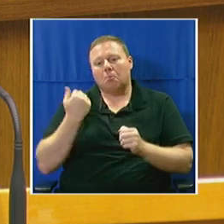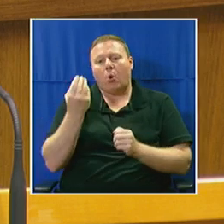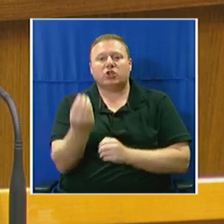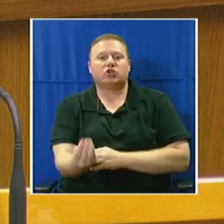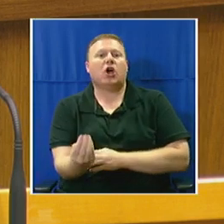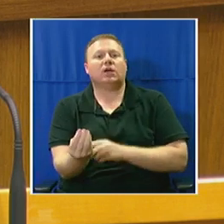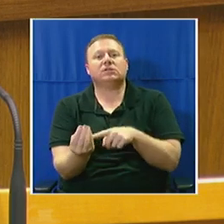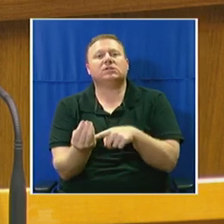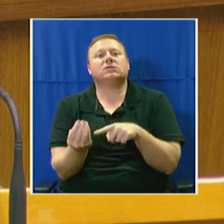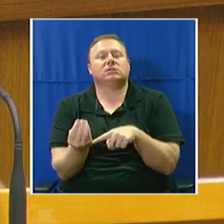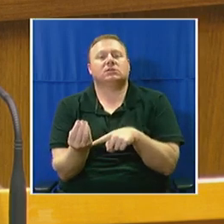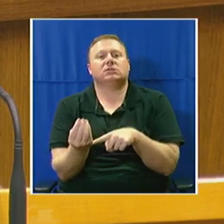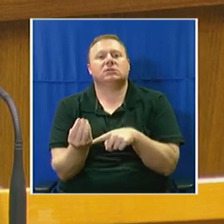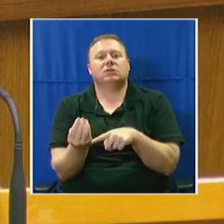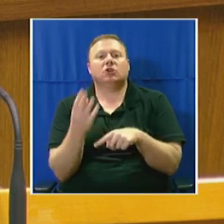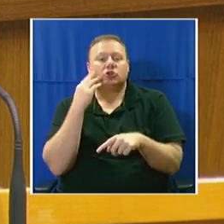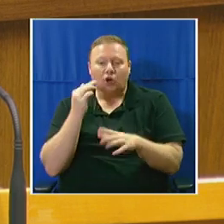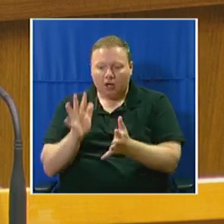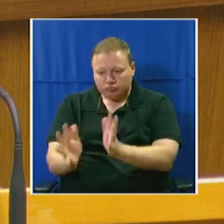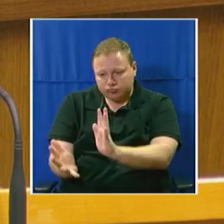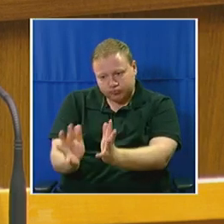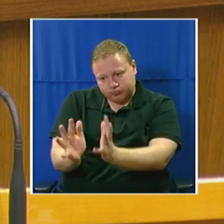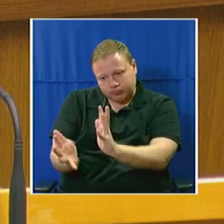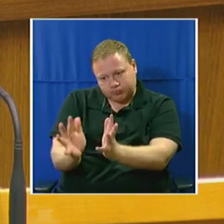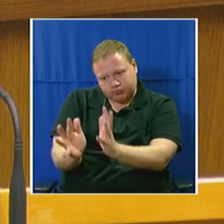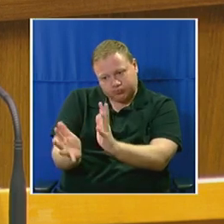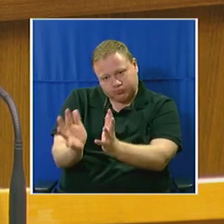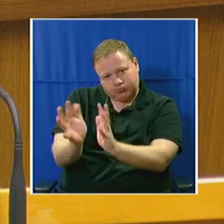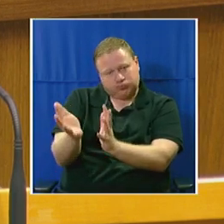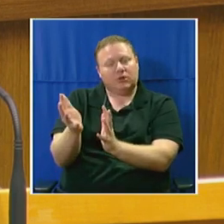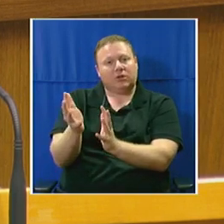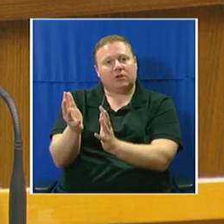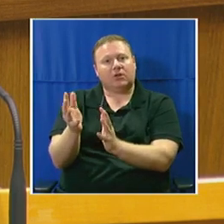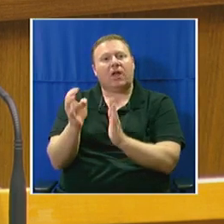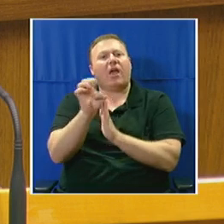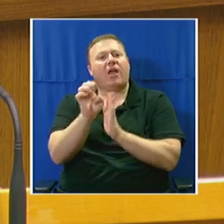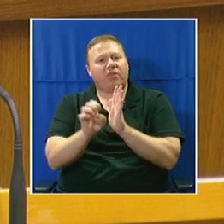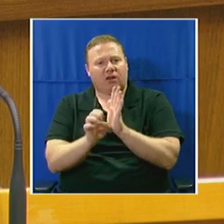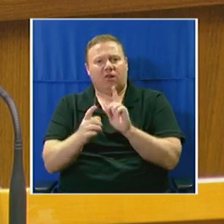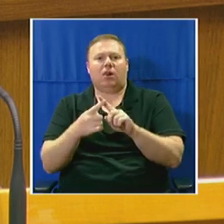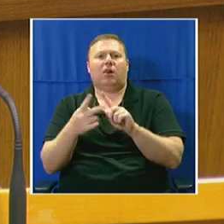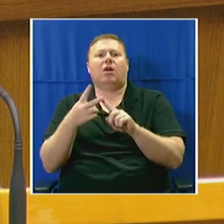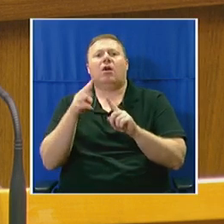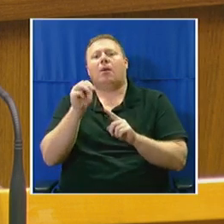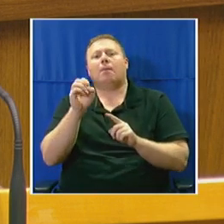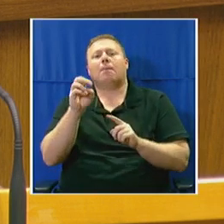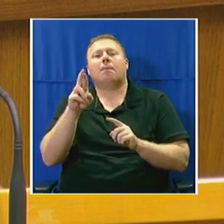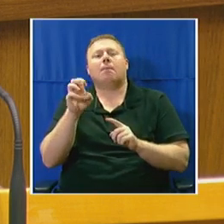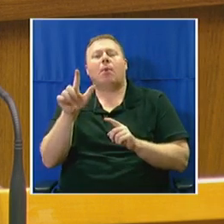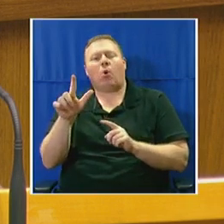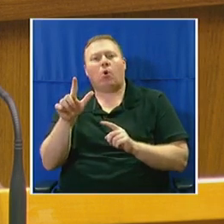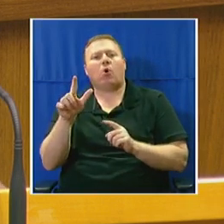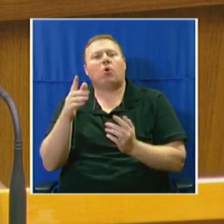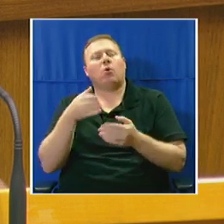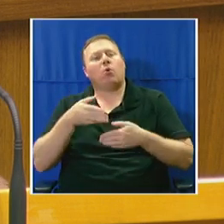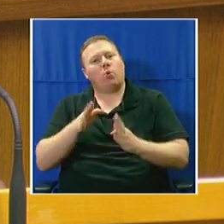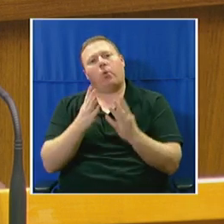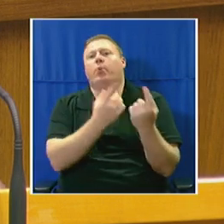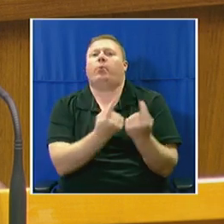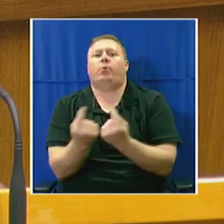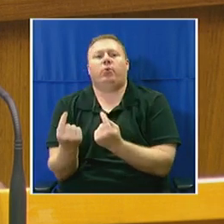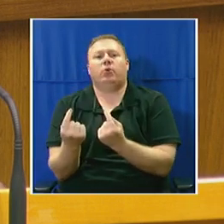speaker as we Mark the 16 days of this 16 days campaign we need to reflect deeply on the